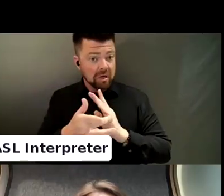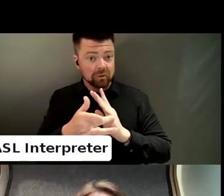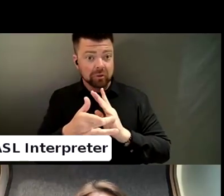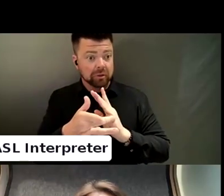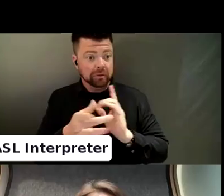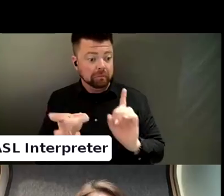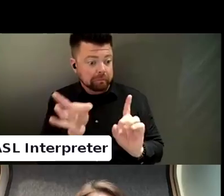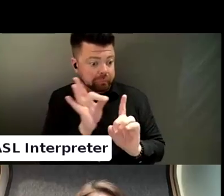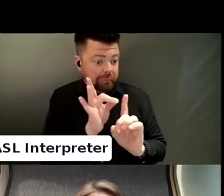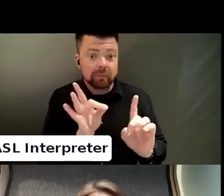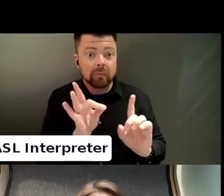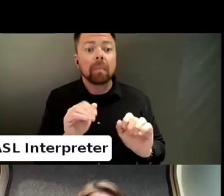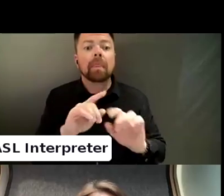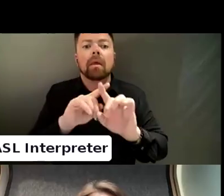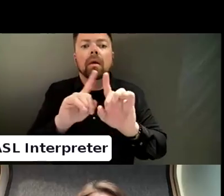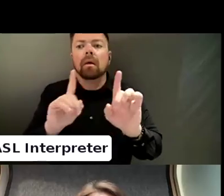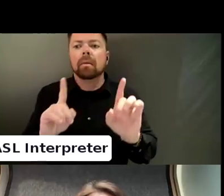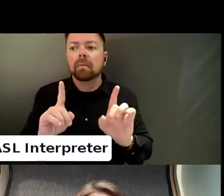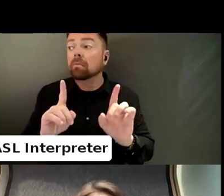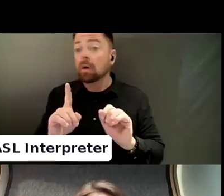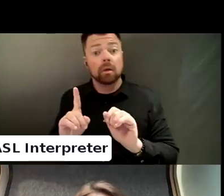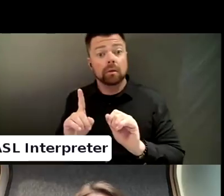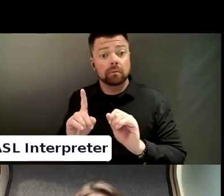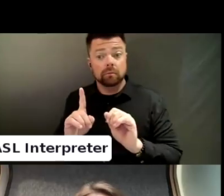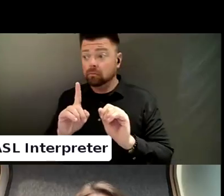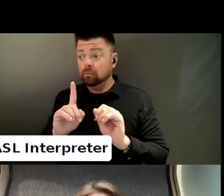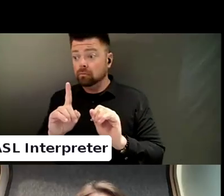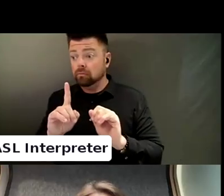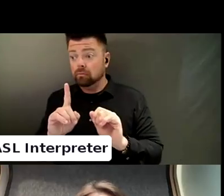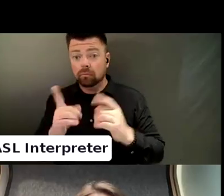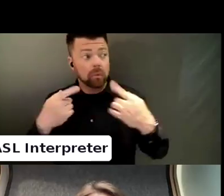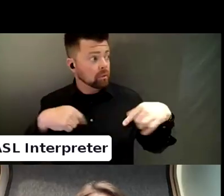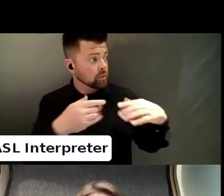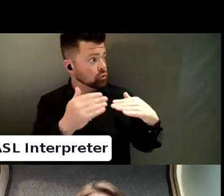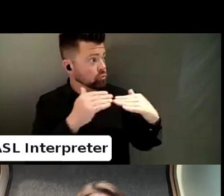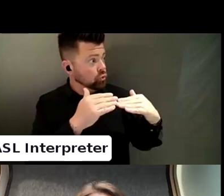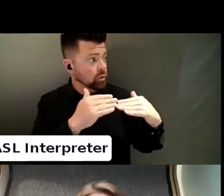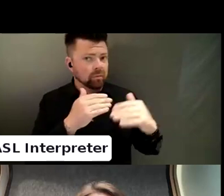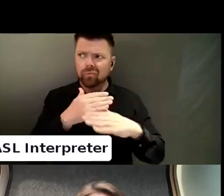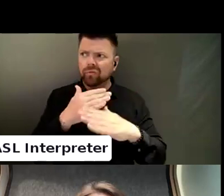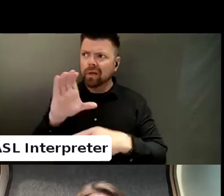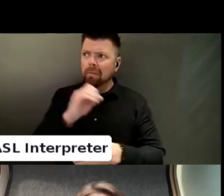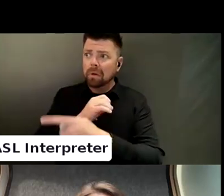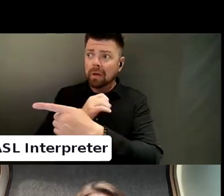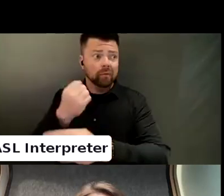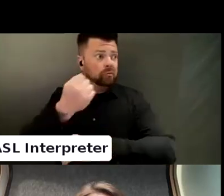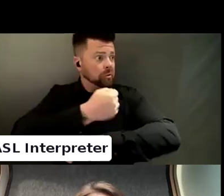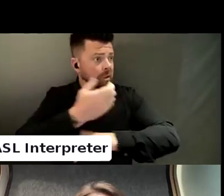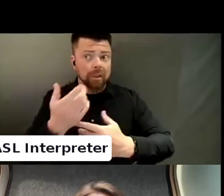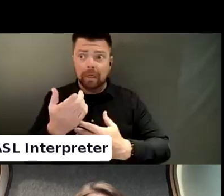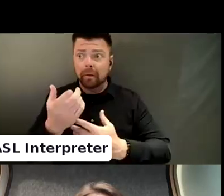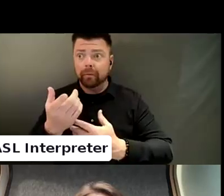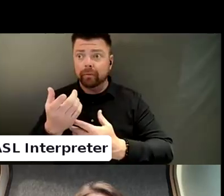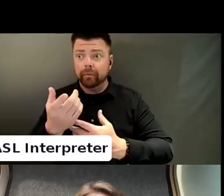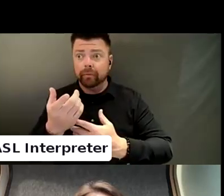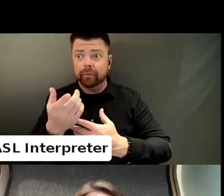can we stop a company going out of business? No, we can't. But one of the things that we're working on is, we